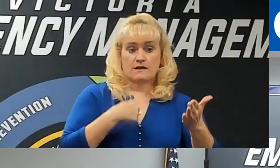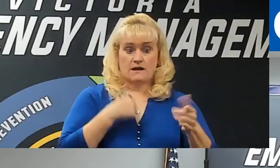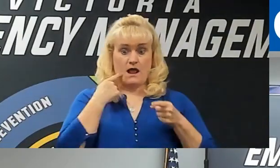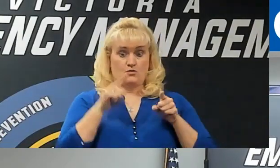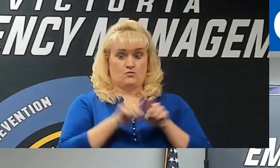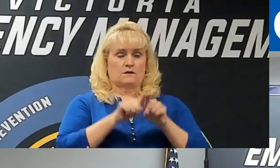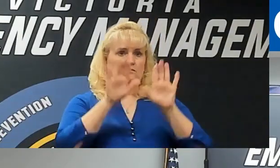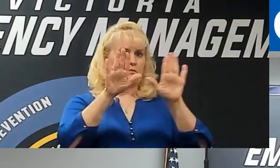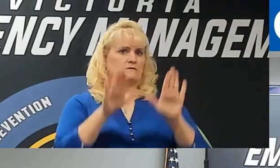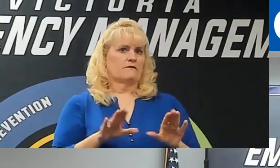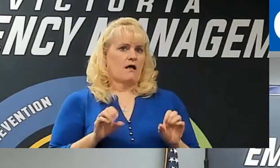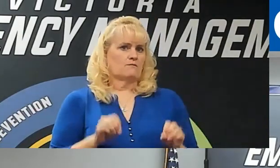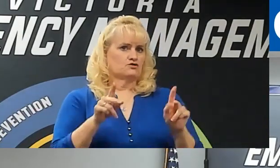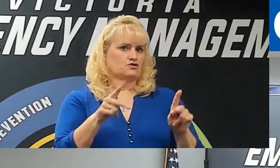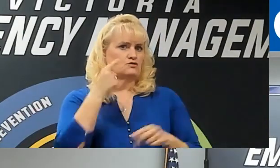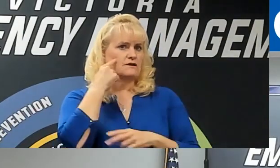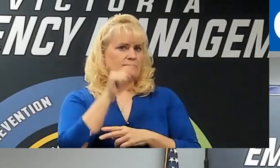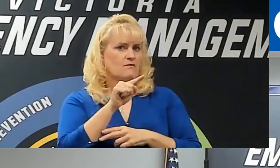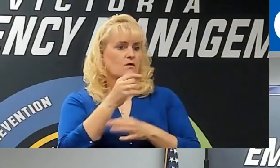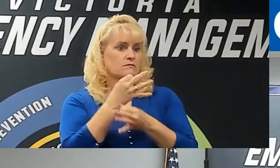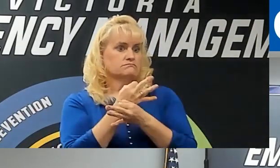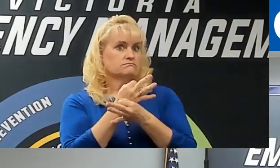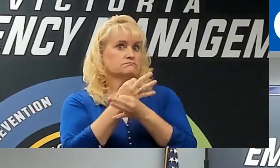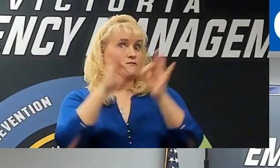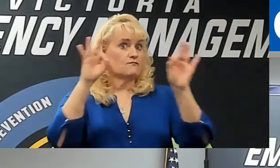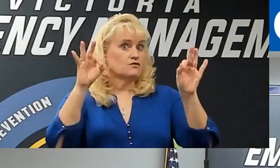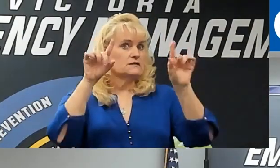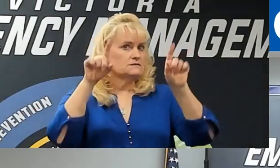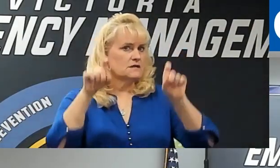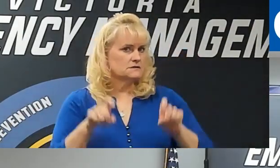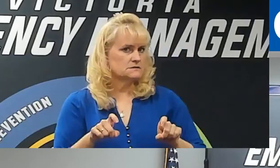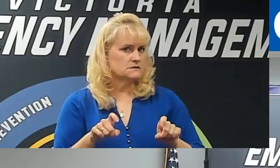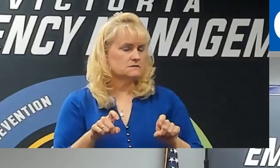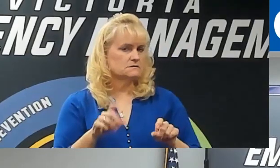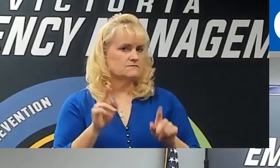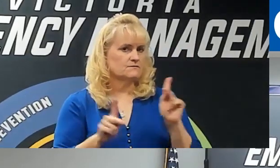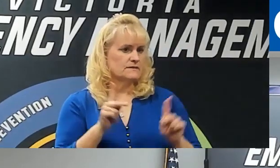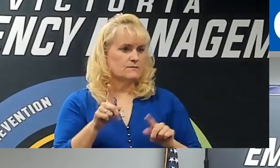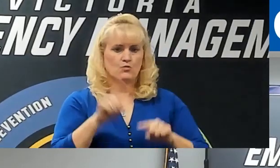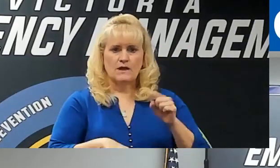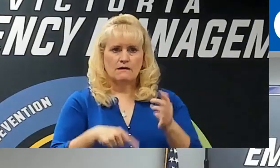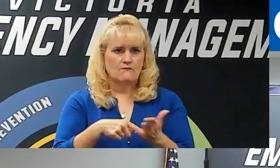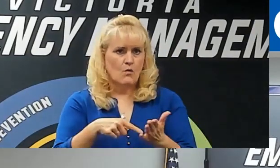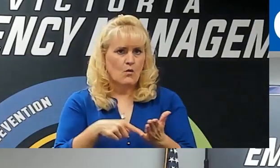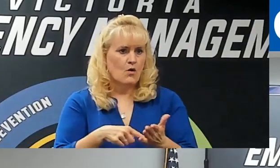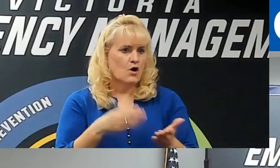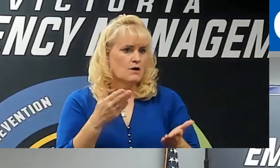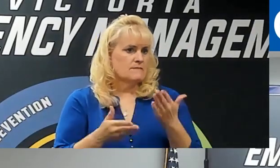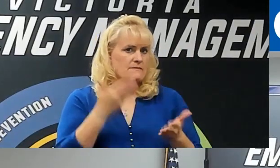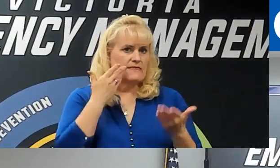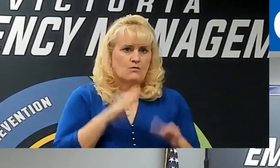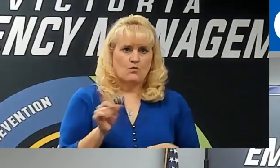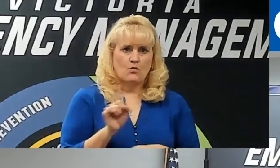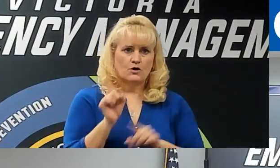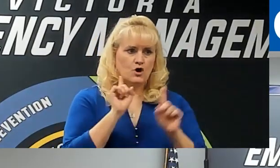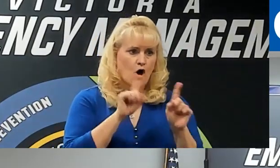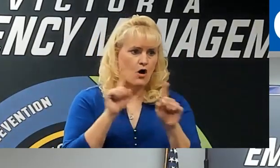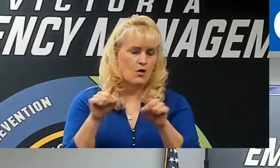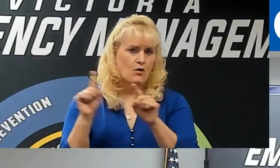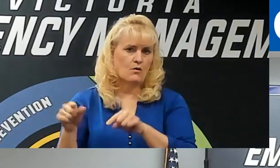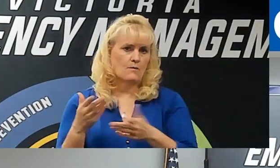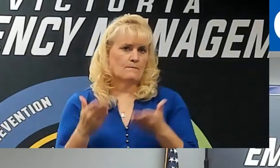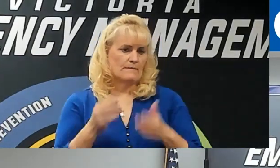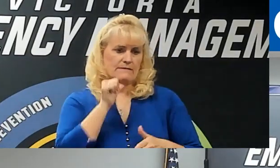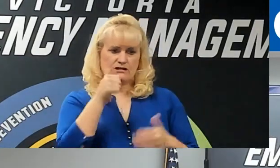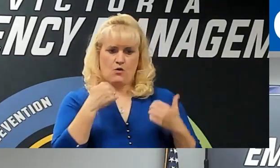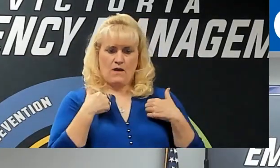great opportunity to provide free testing for those individuals that either can't afford a test, may not know where to go, may not have a